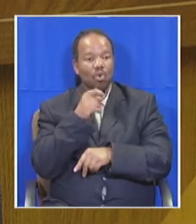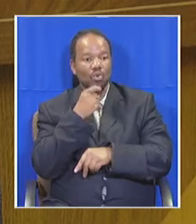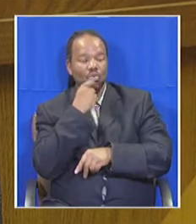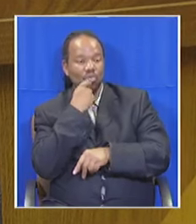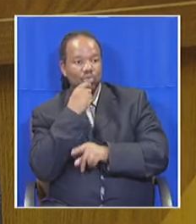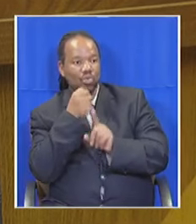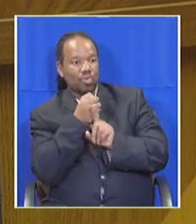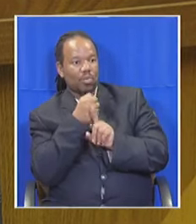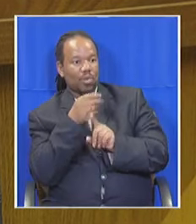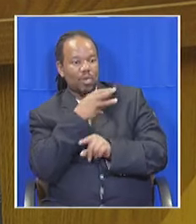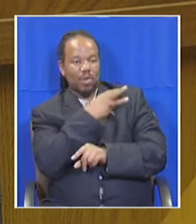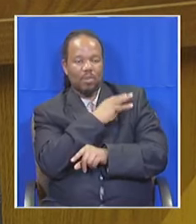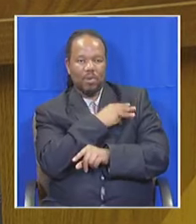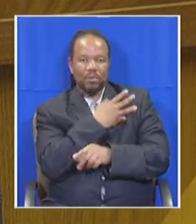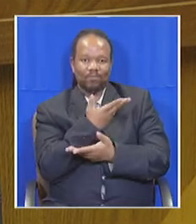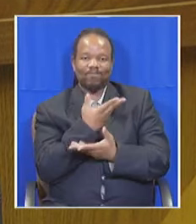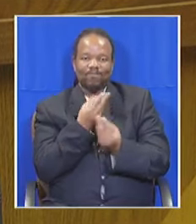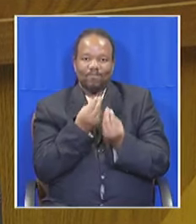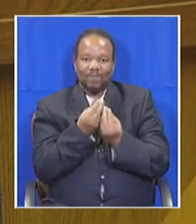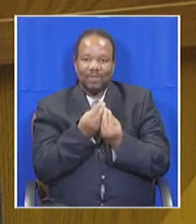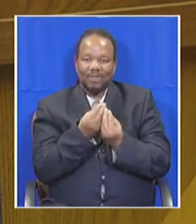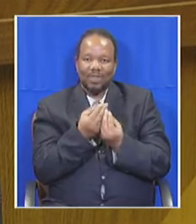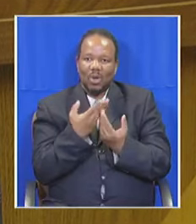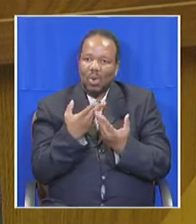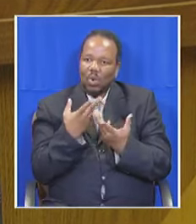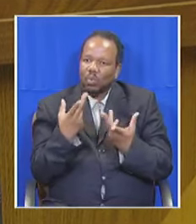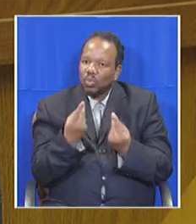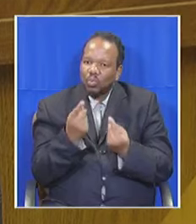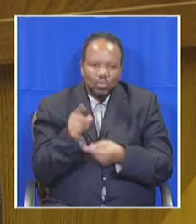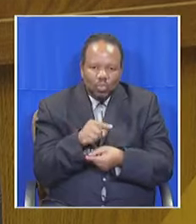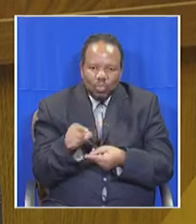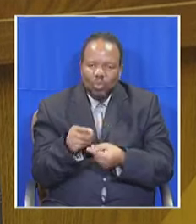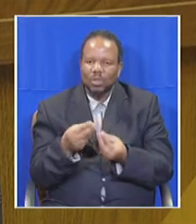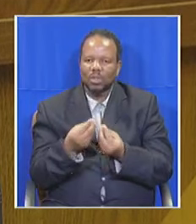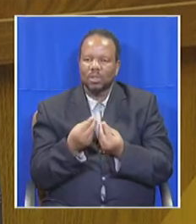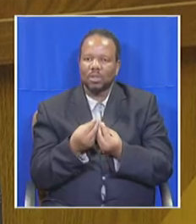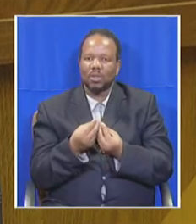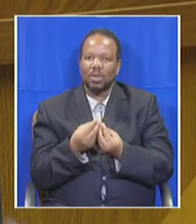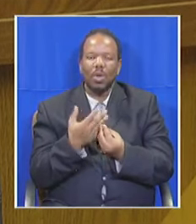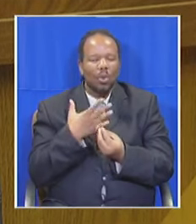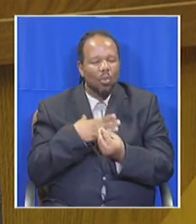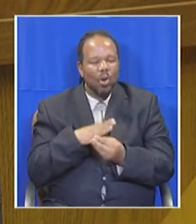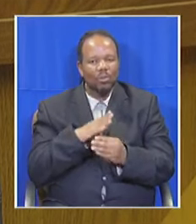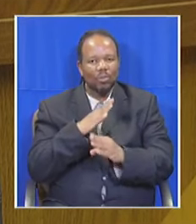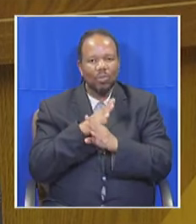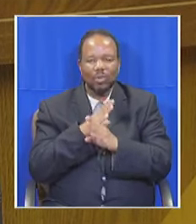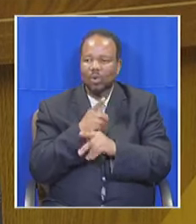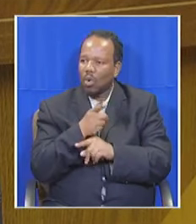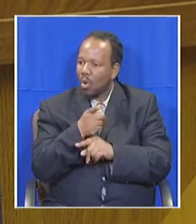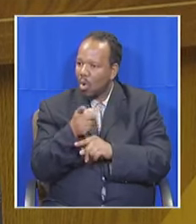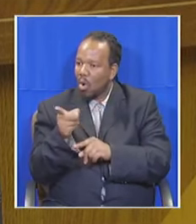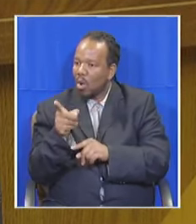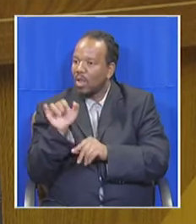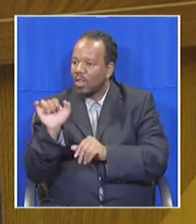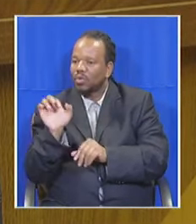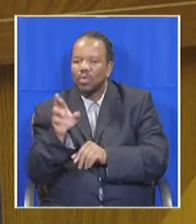by any means do some of the things that are unscrupulous. We seek to protect all those people who must give us the information